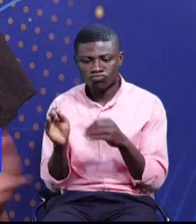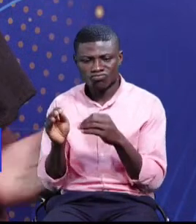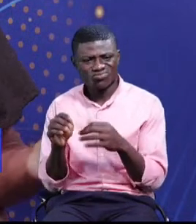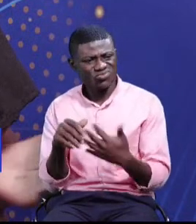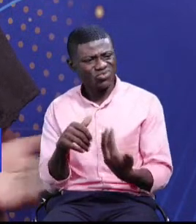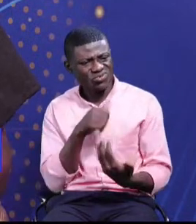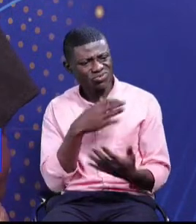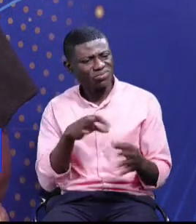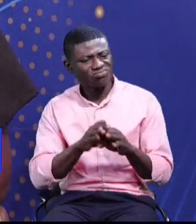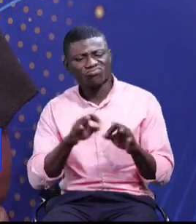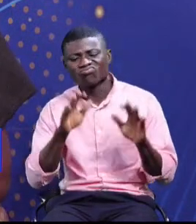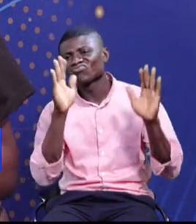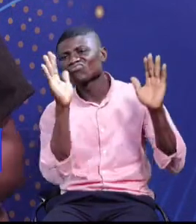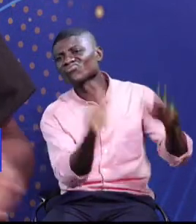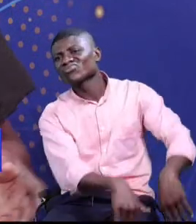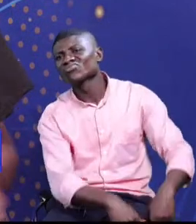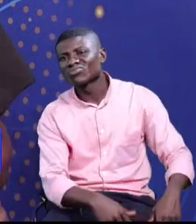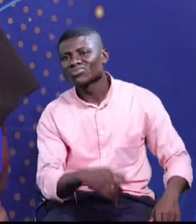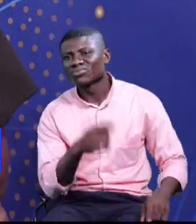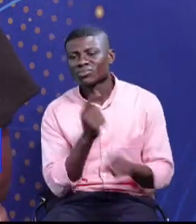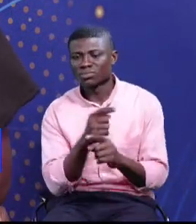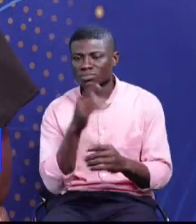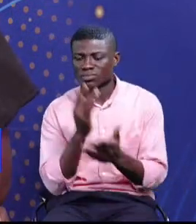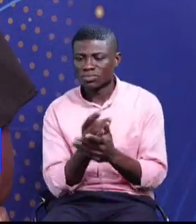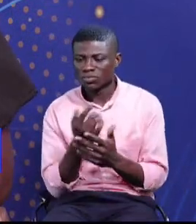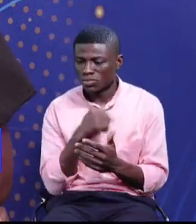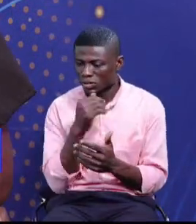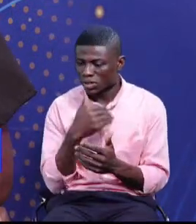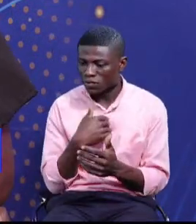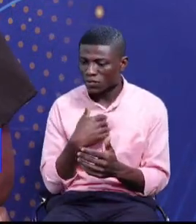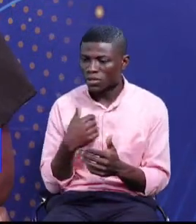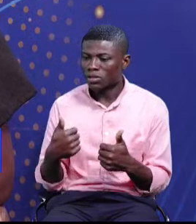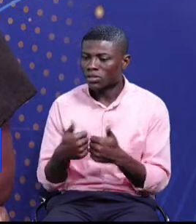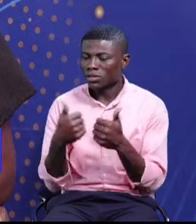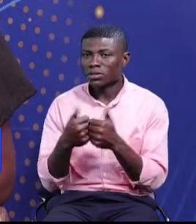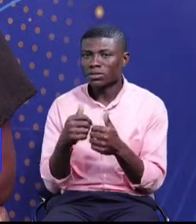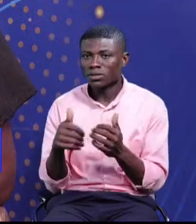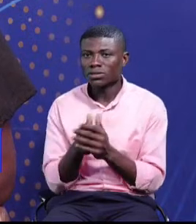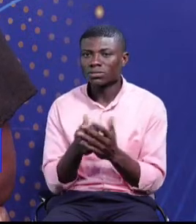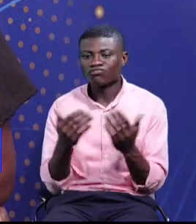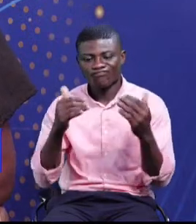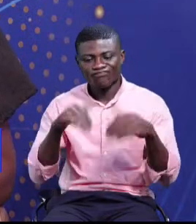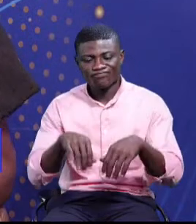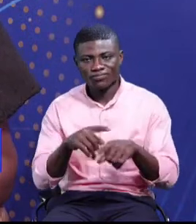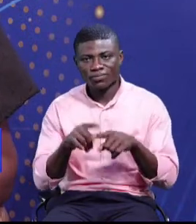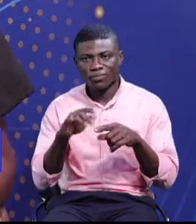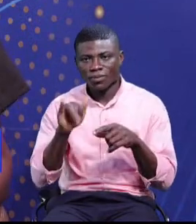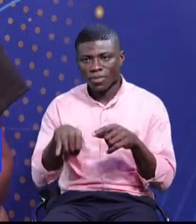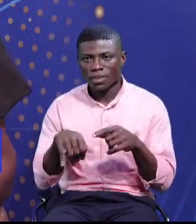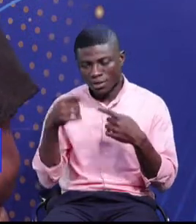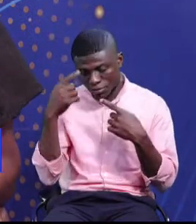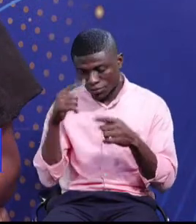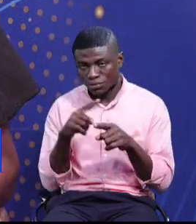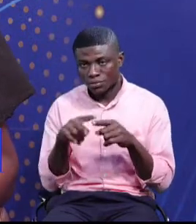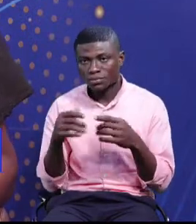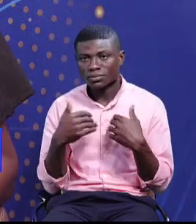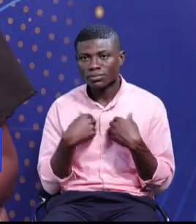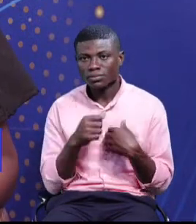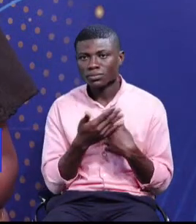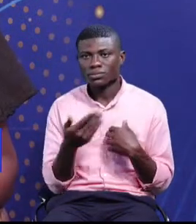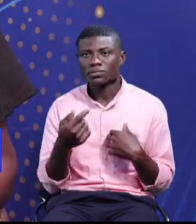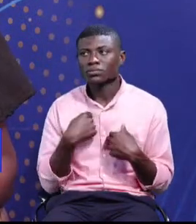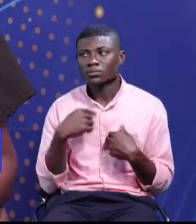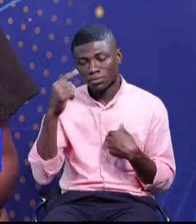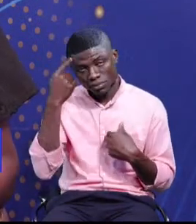sense. They shut down the whole chain, so we don't have Game anymore. You don't. Yeah. So those are the things. So I